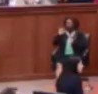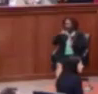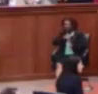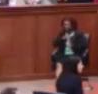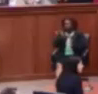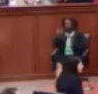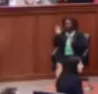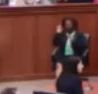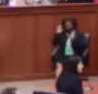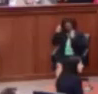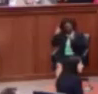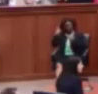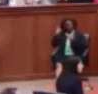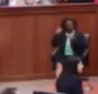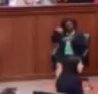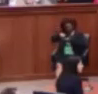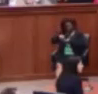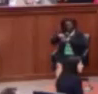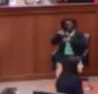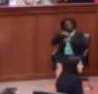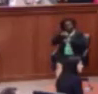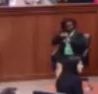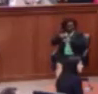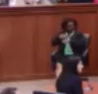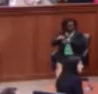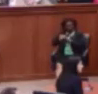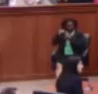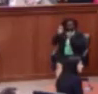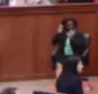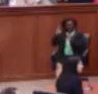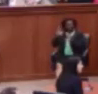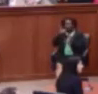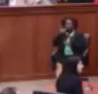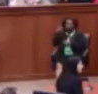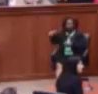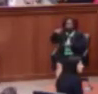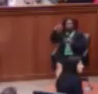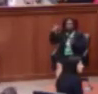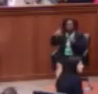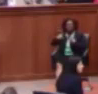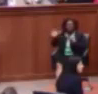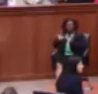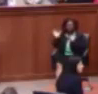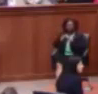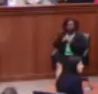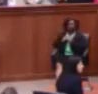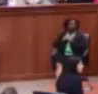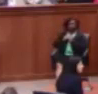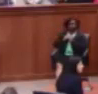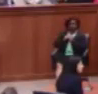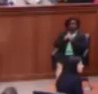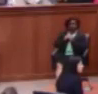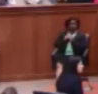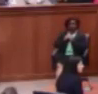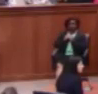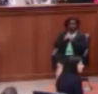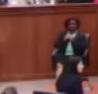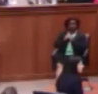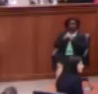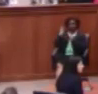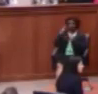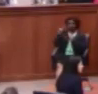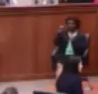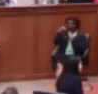qualified, educated in special education? I'd be willing to bet less than 70% of